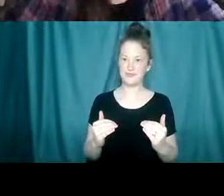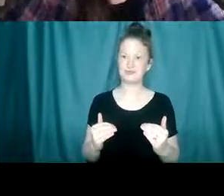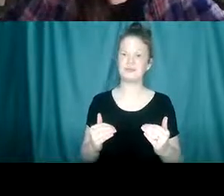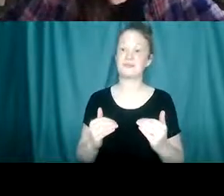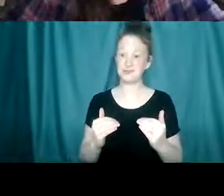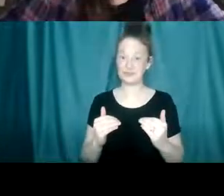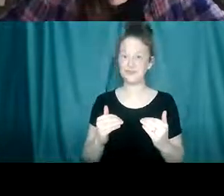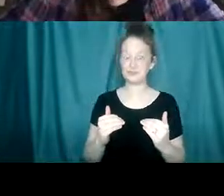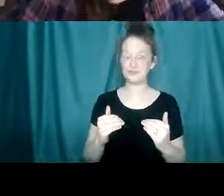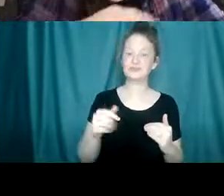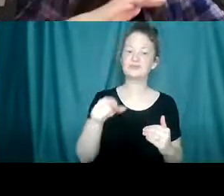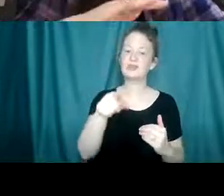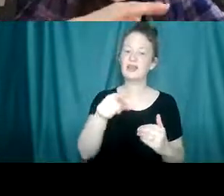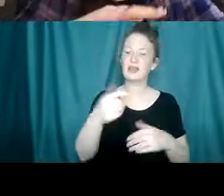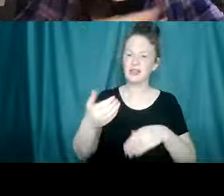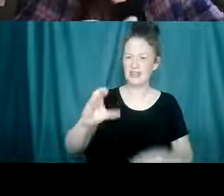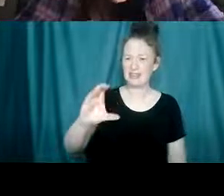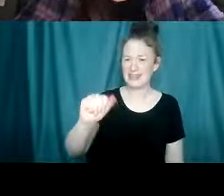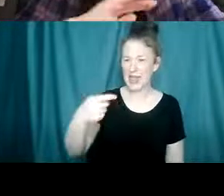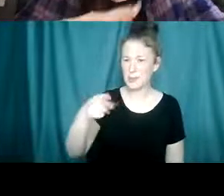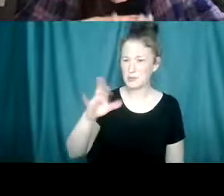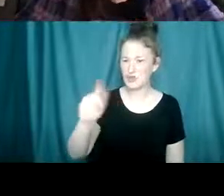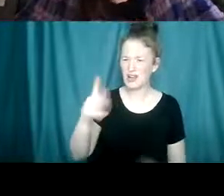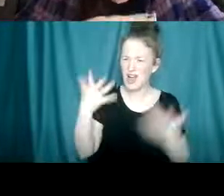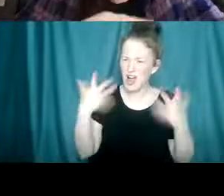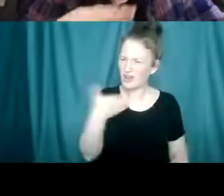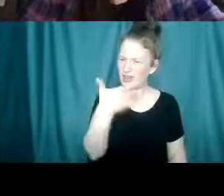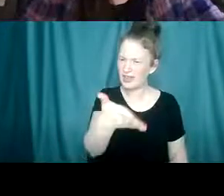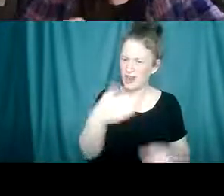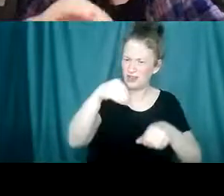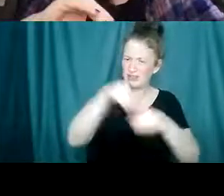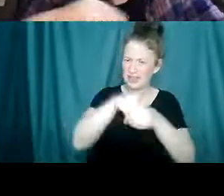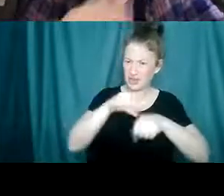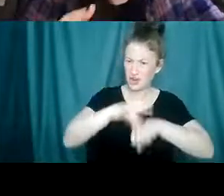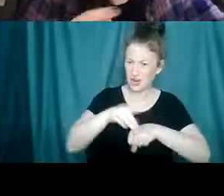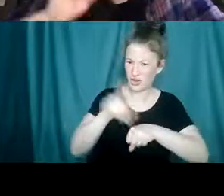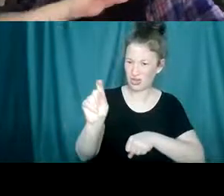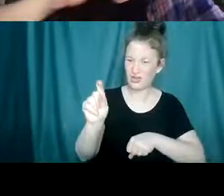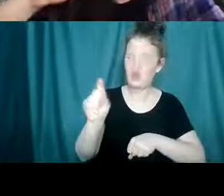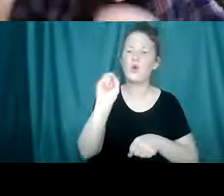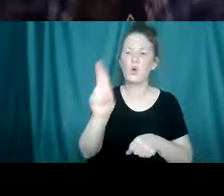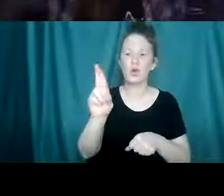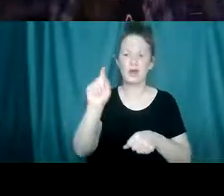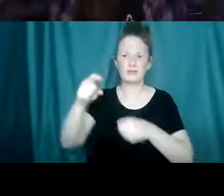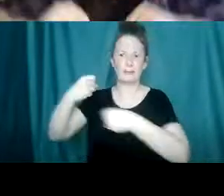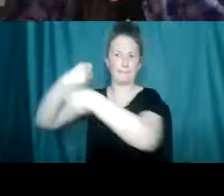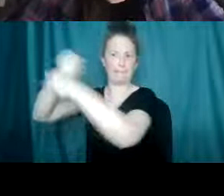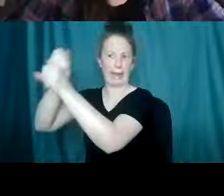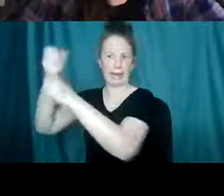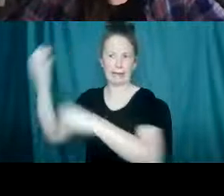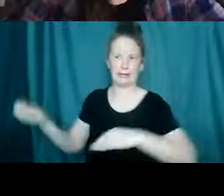is from Gavin. Is the caprock already in the earth already? Like it's existed before we dug down, or is it a man-made like